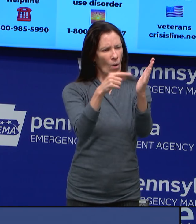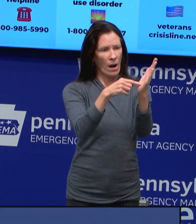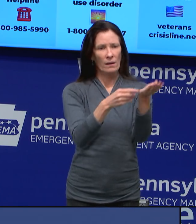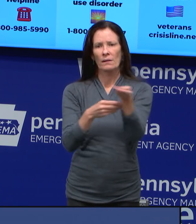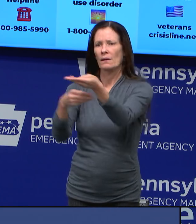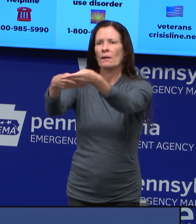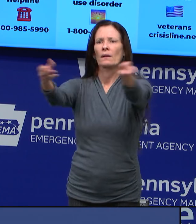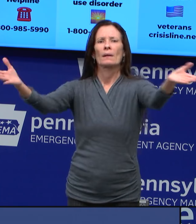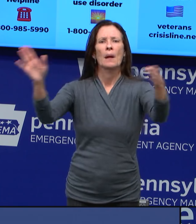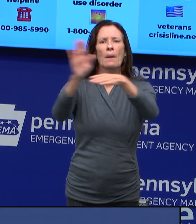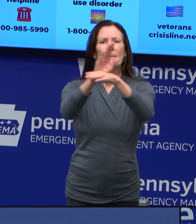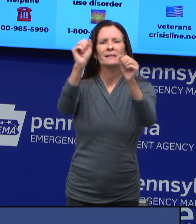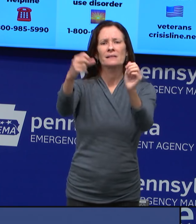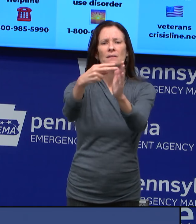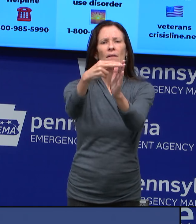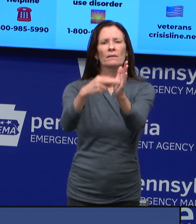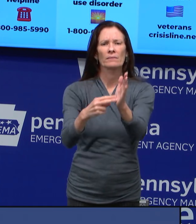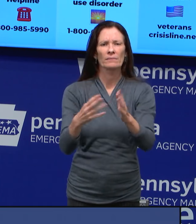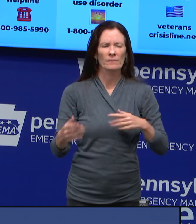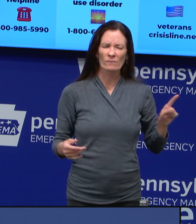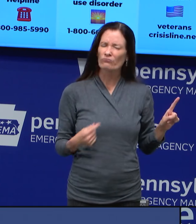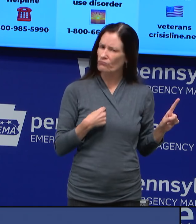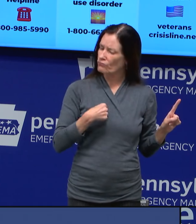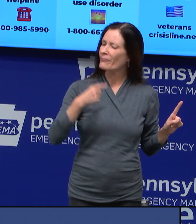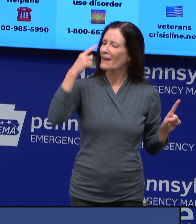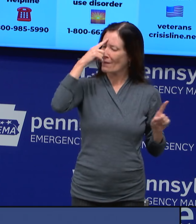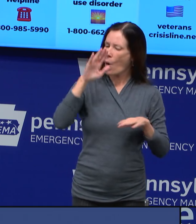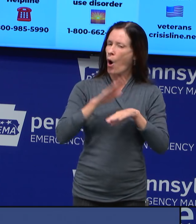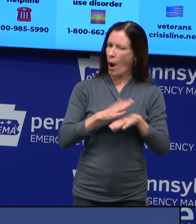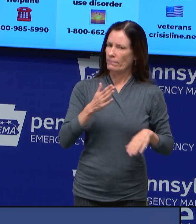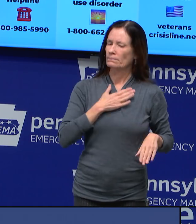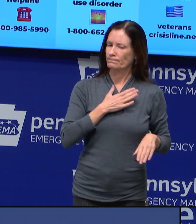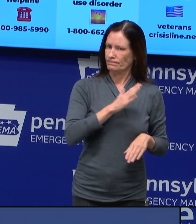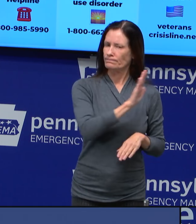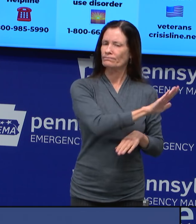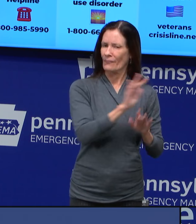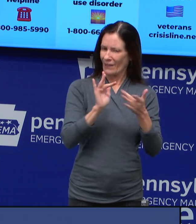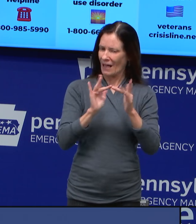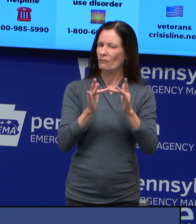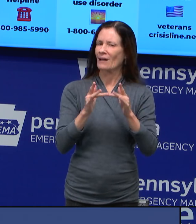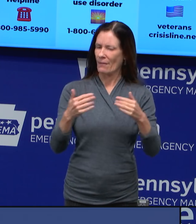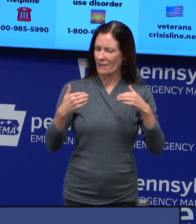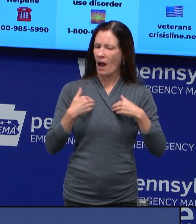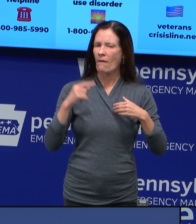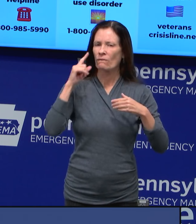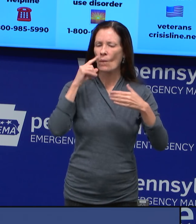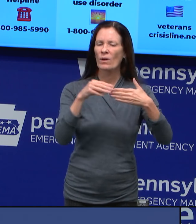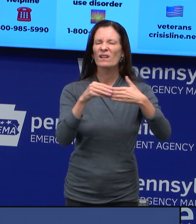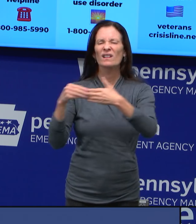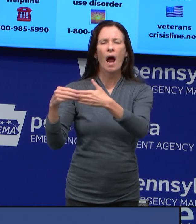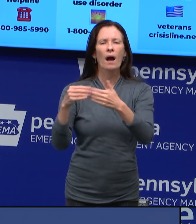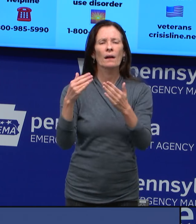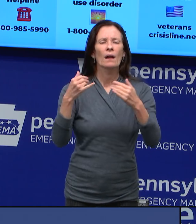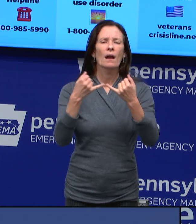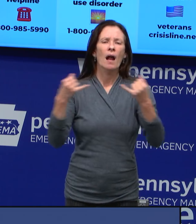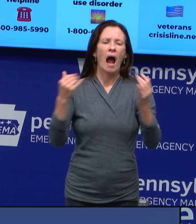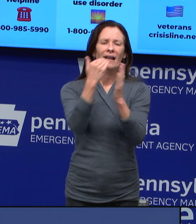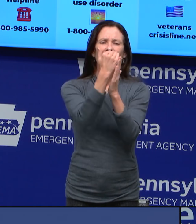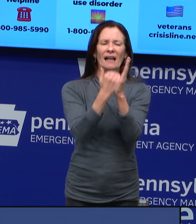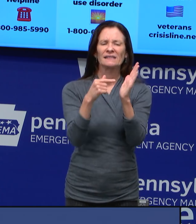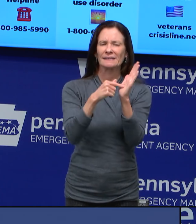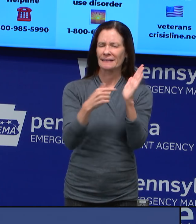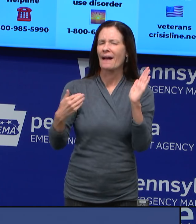website. I believe it's called Guidances for Businesses. From 6ABC, Philadelphia is